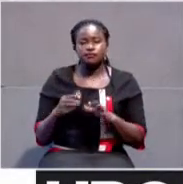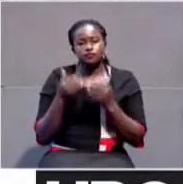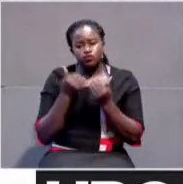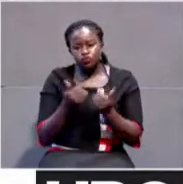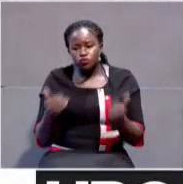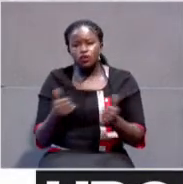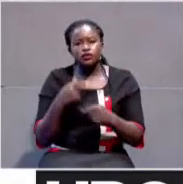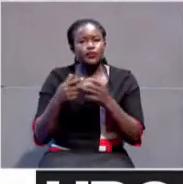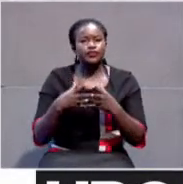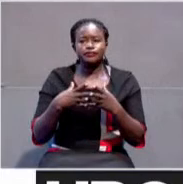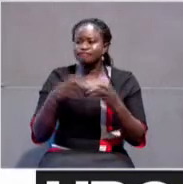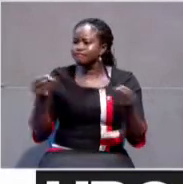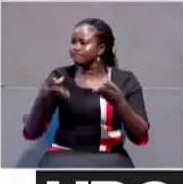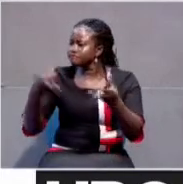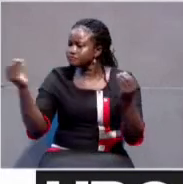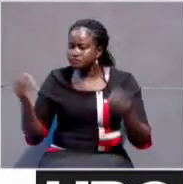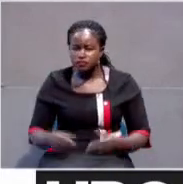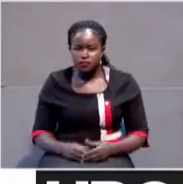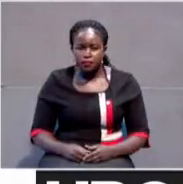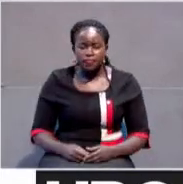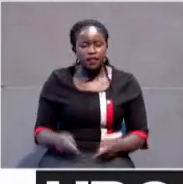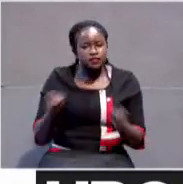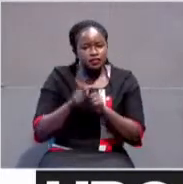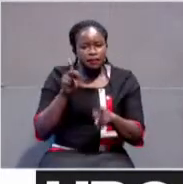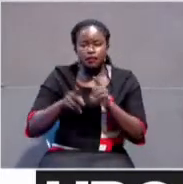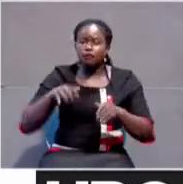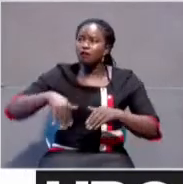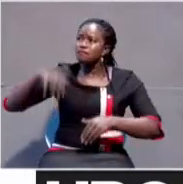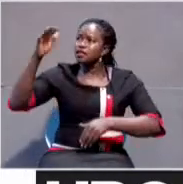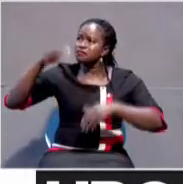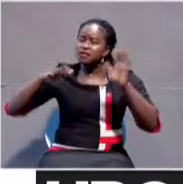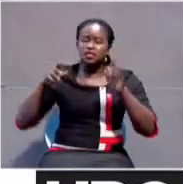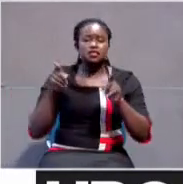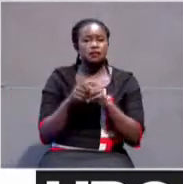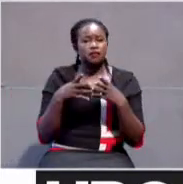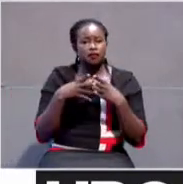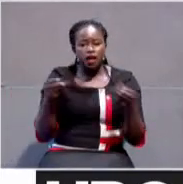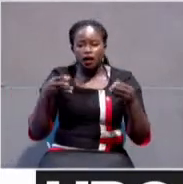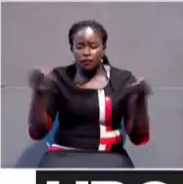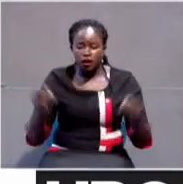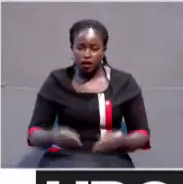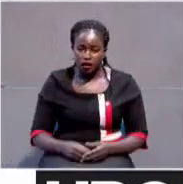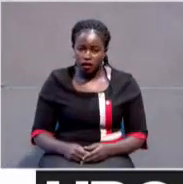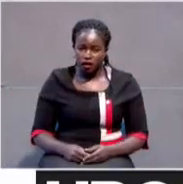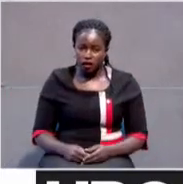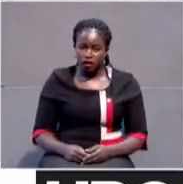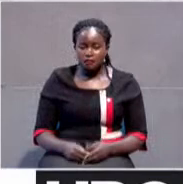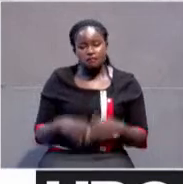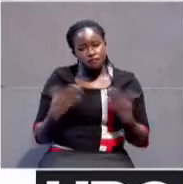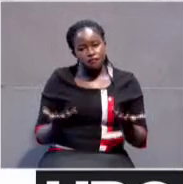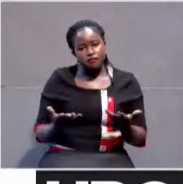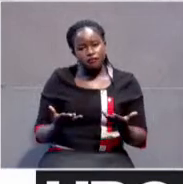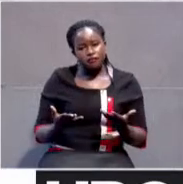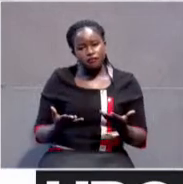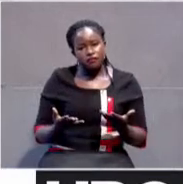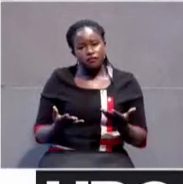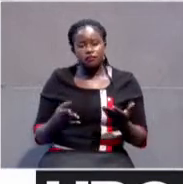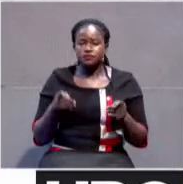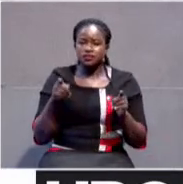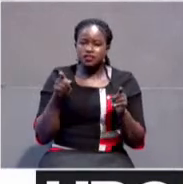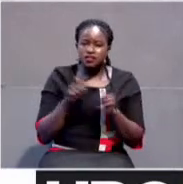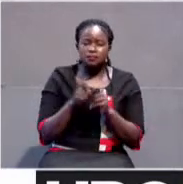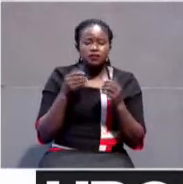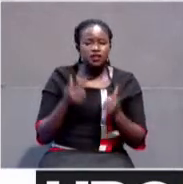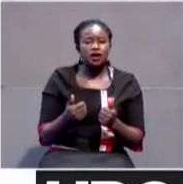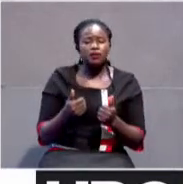are disappearing. Even grown-ups are suffering. Now we have become like sheep which is sacrificed in the